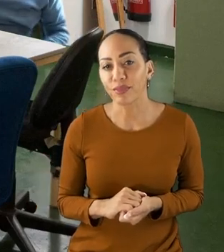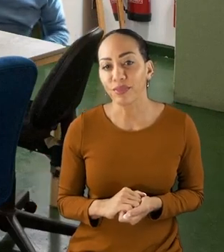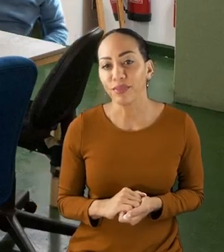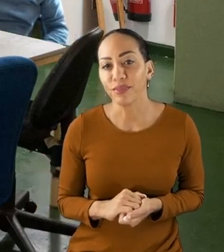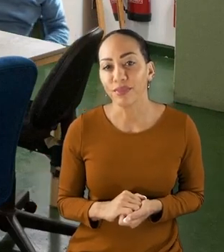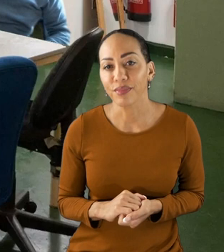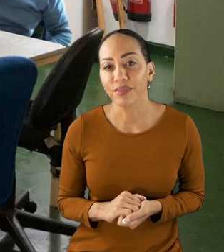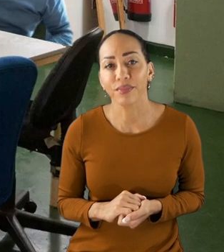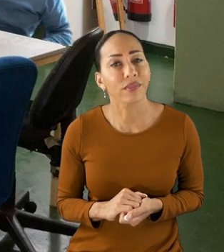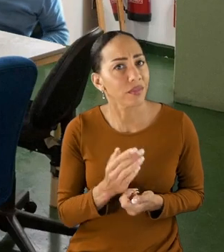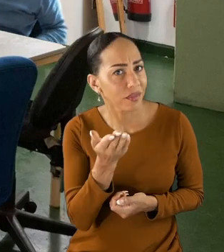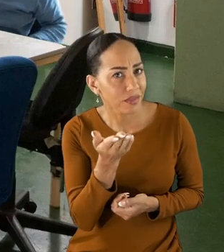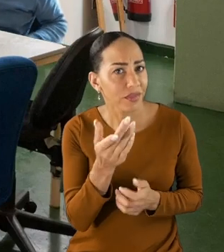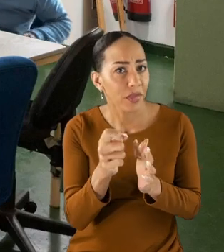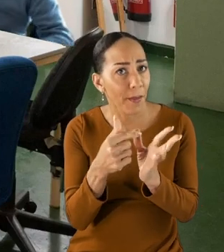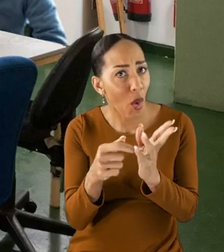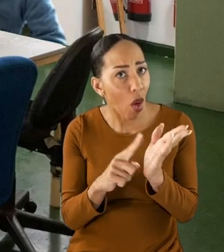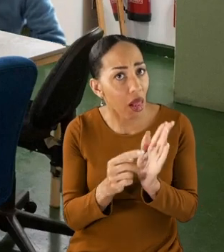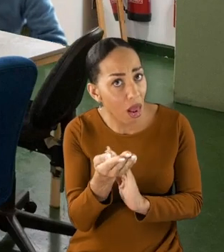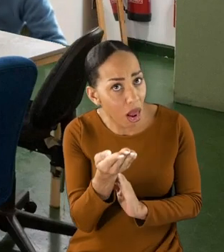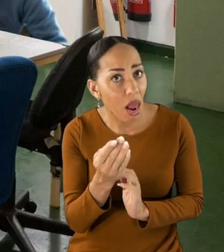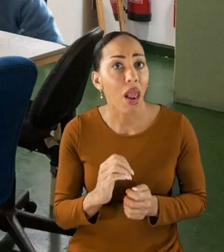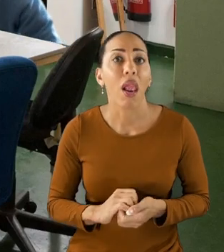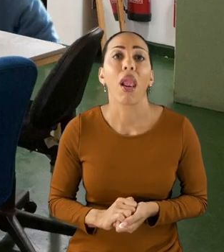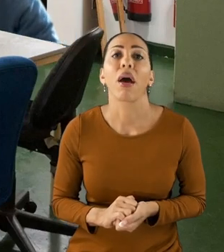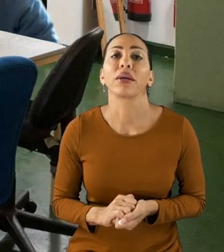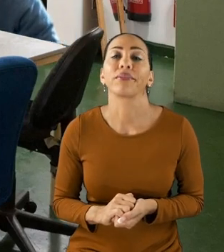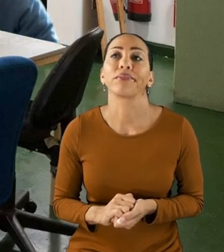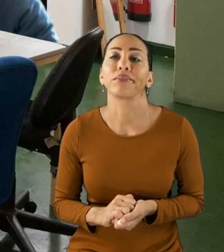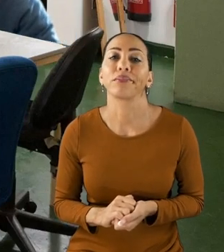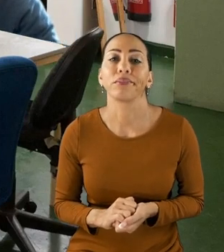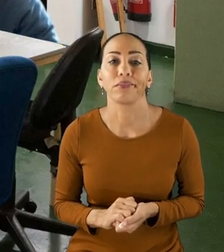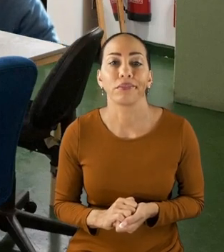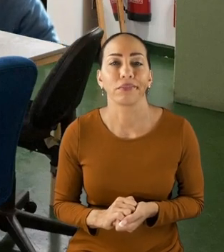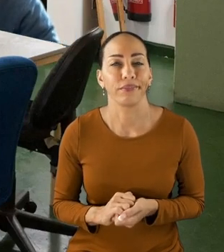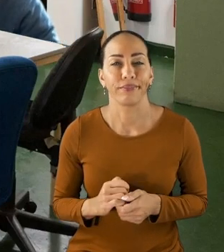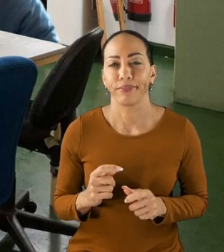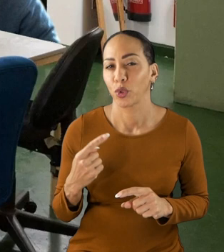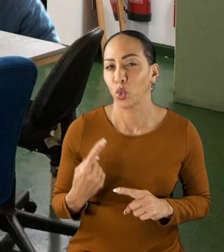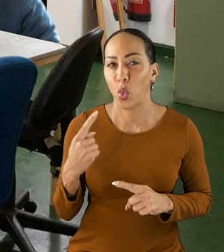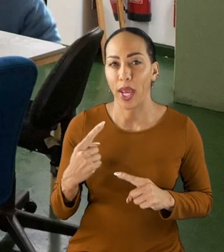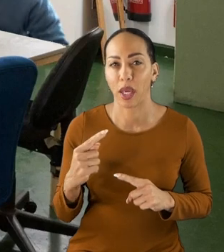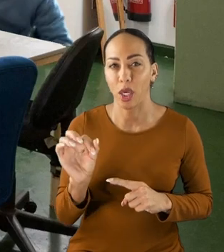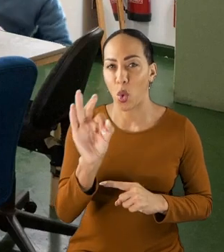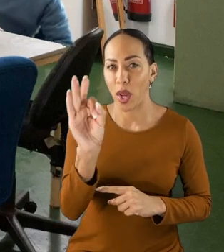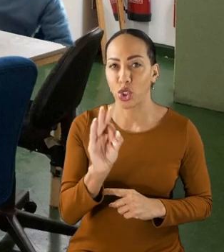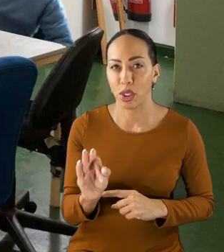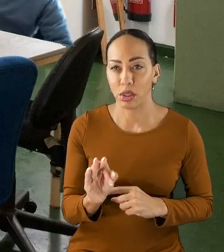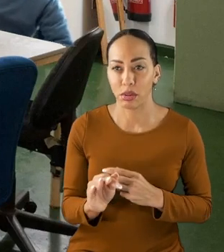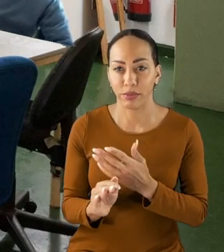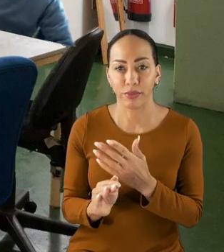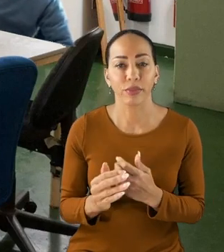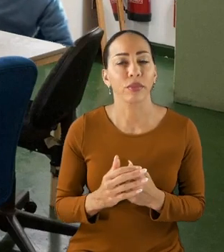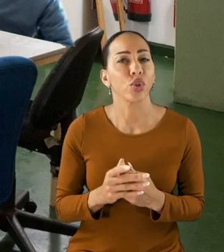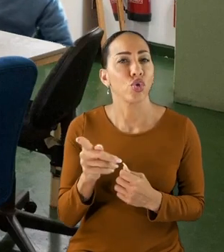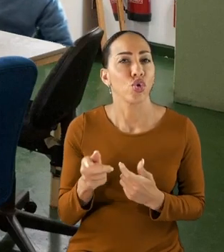Thank you. Sorry, Paul, were you trying to I was only going to ask one quick question, if Richard wouldn't mind. We